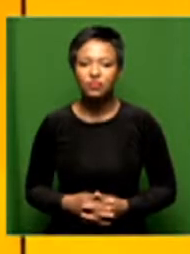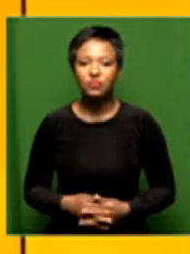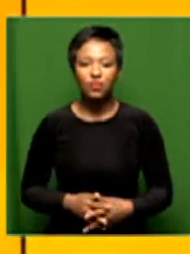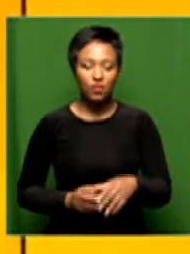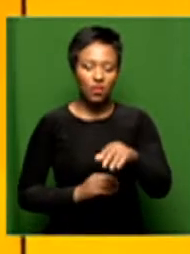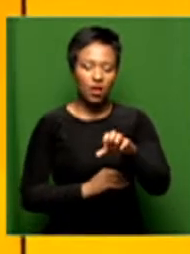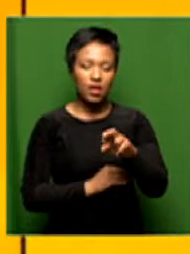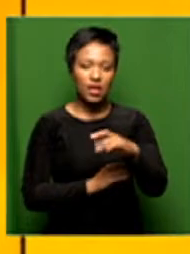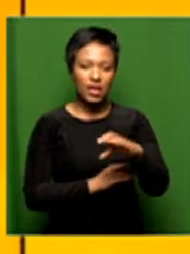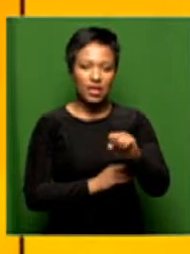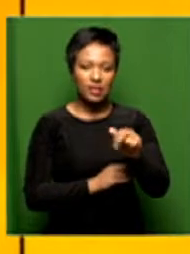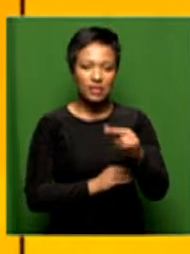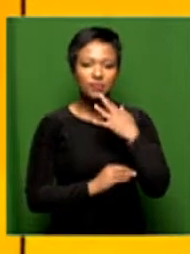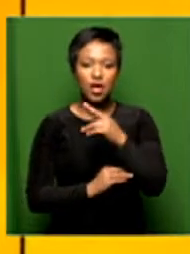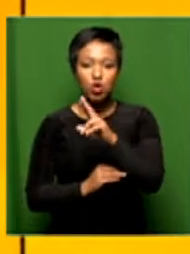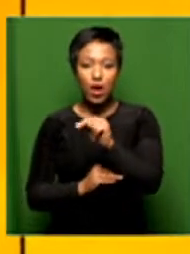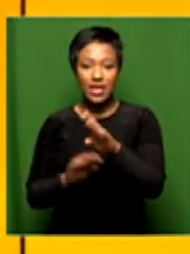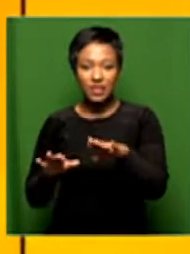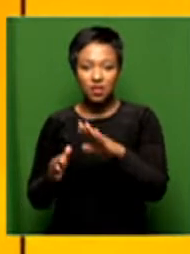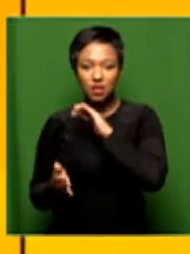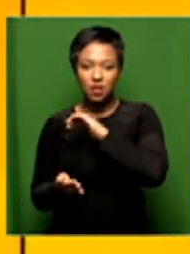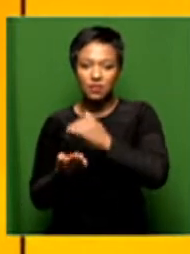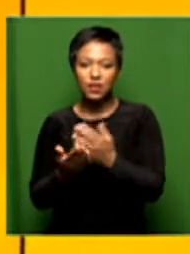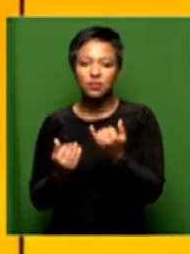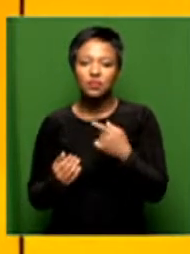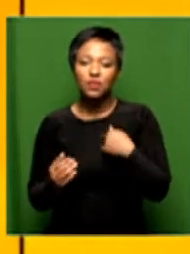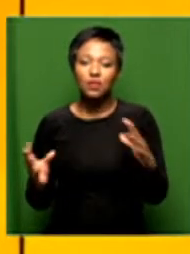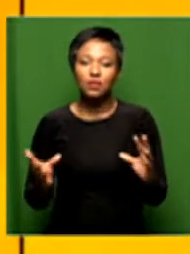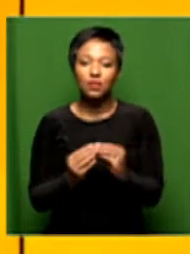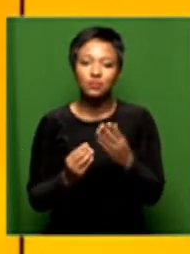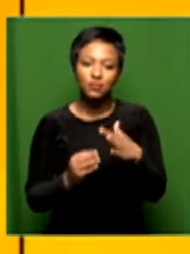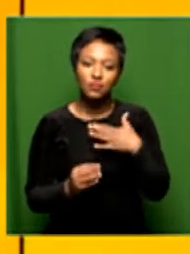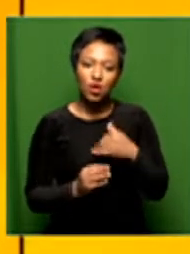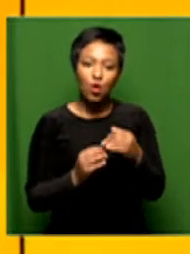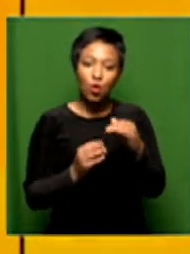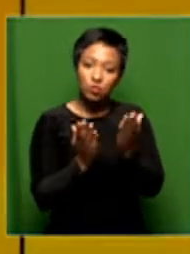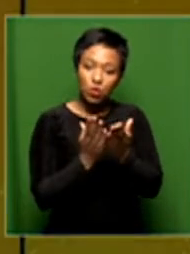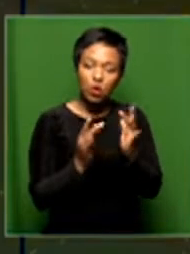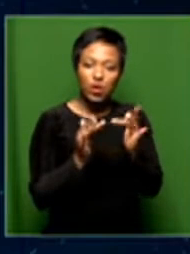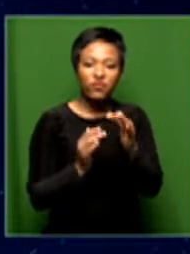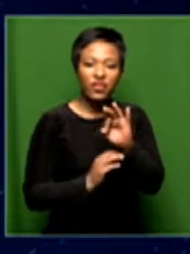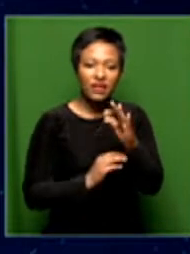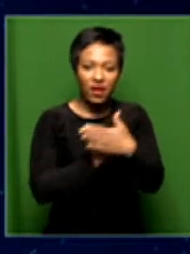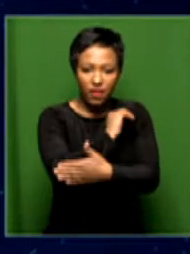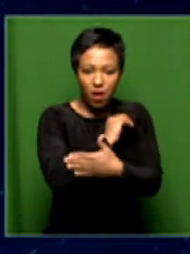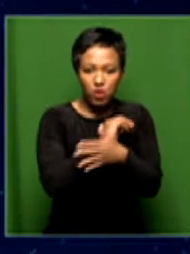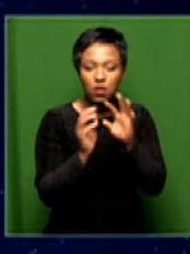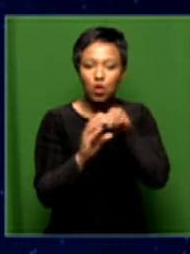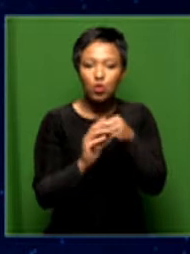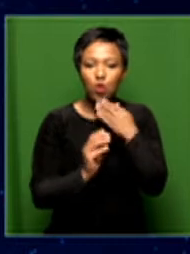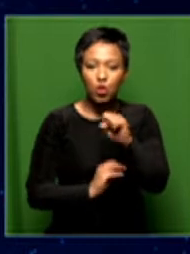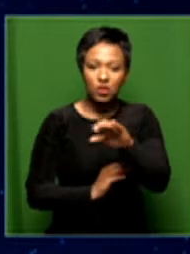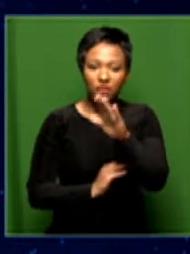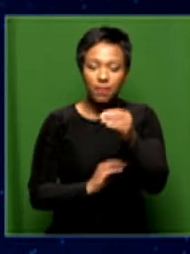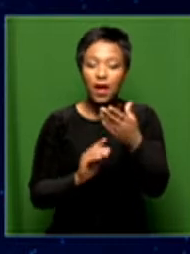Ericsson and the United Nations Children's Fund have come together to help map school connectivity in 35 countries, including South Africa, by